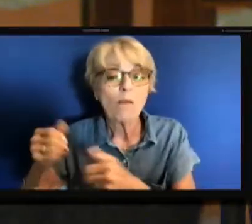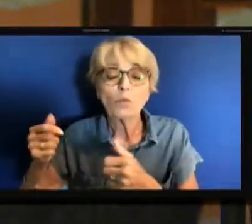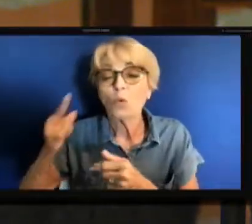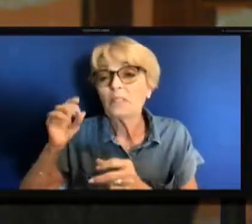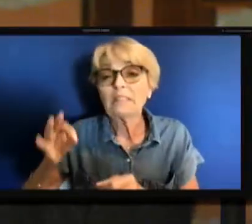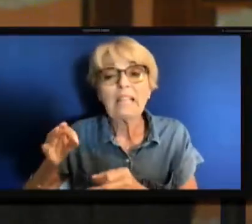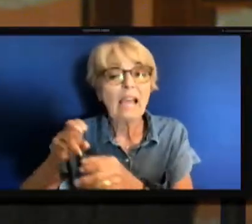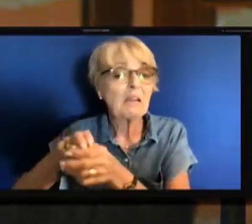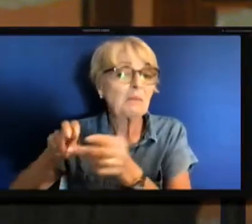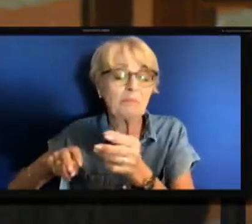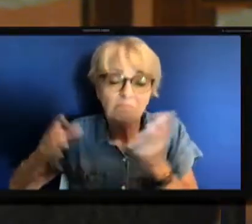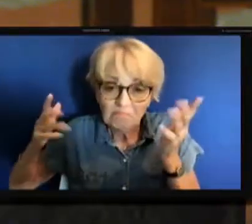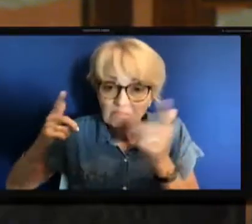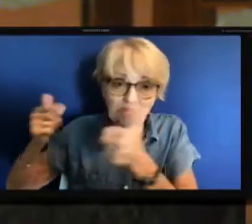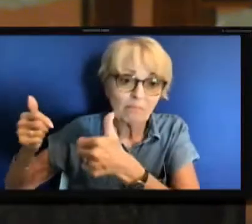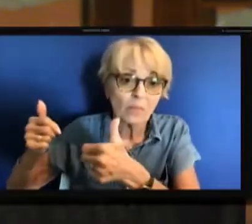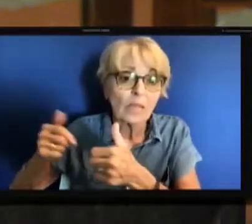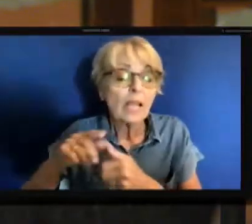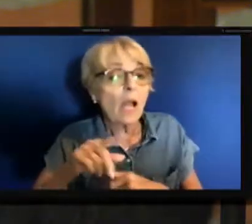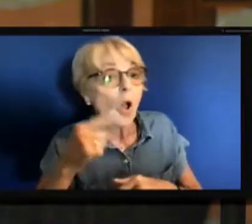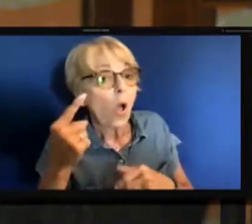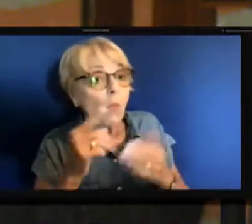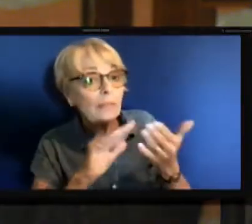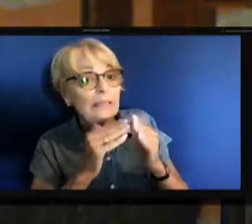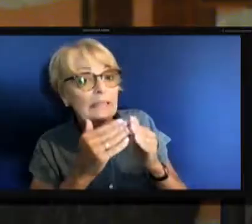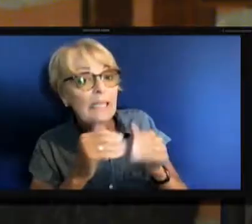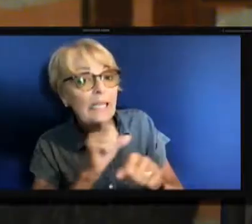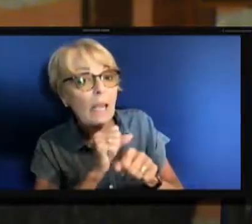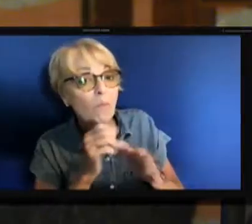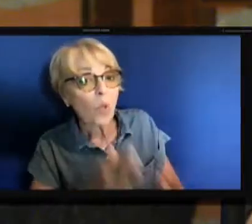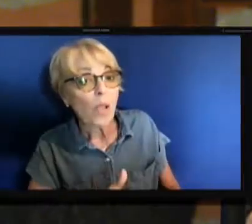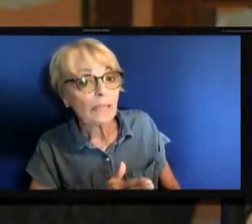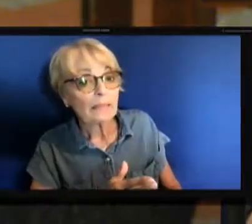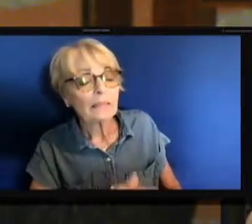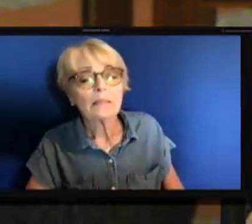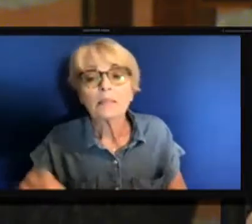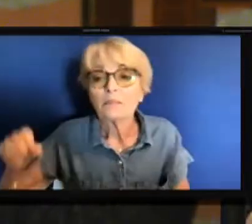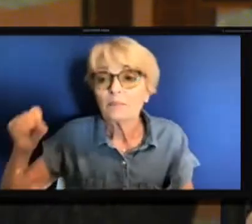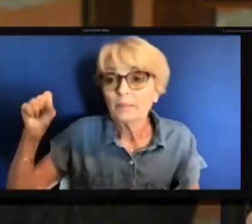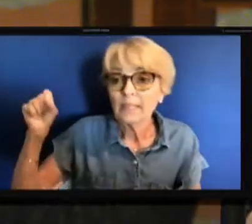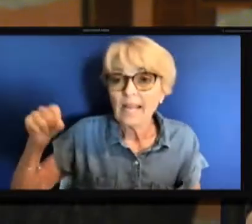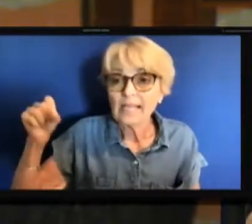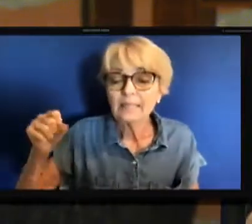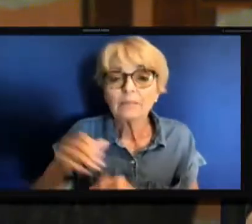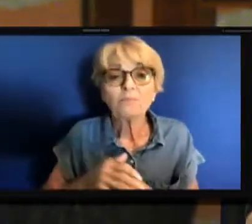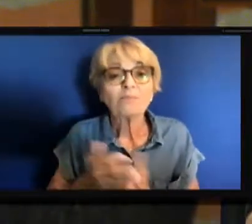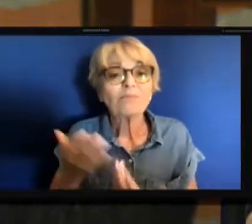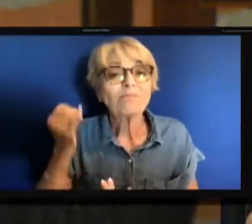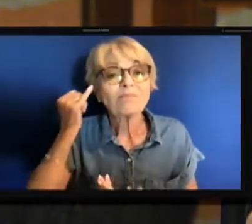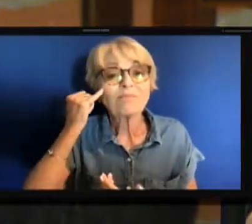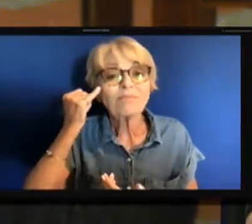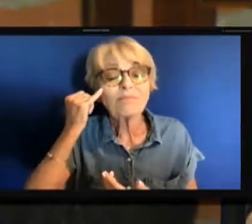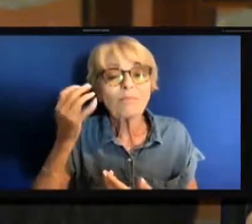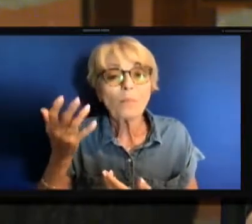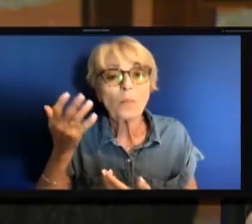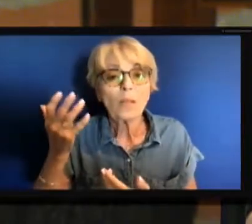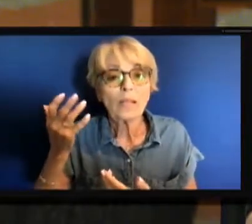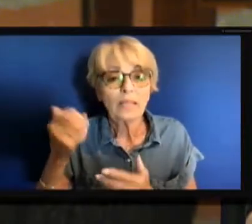they're always city employees? Yes. Okay. In an instance like